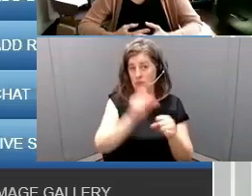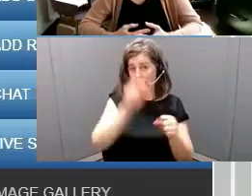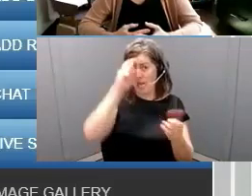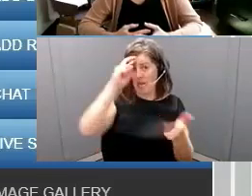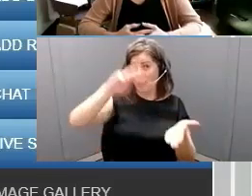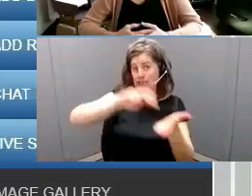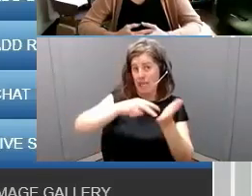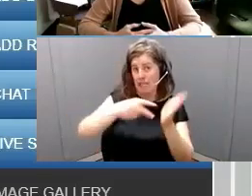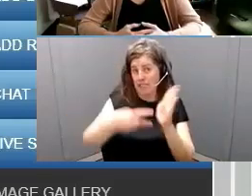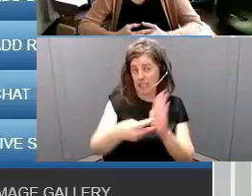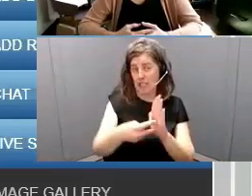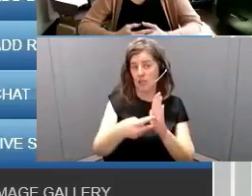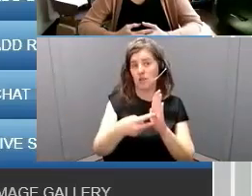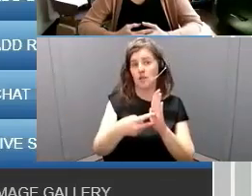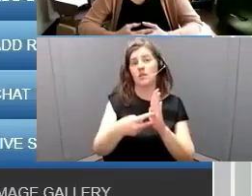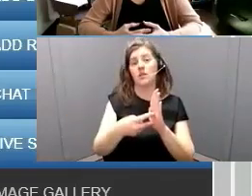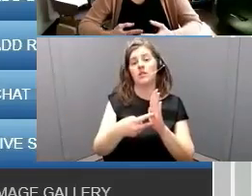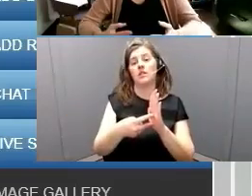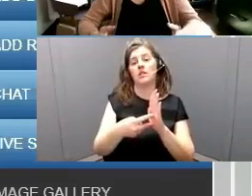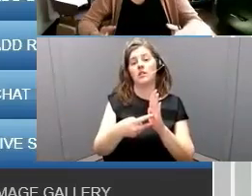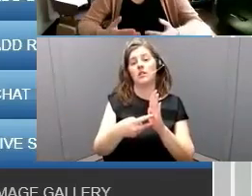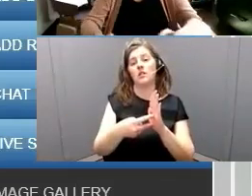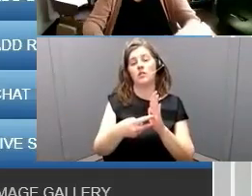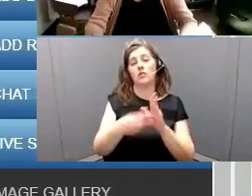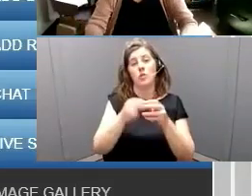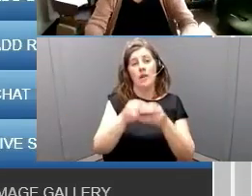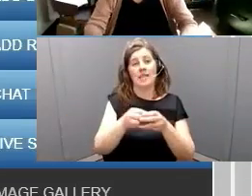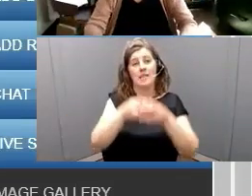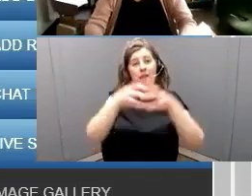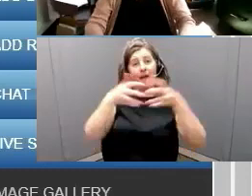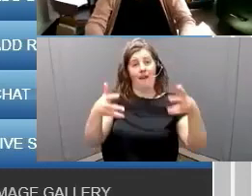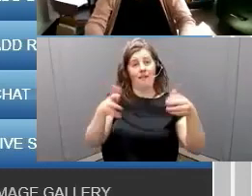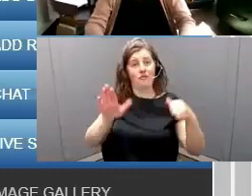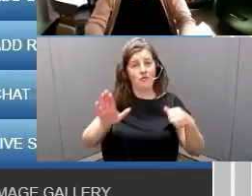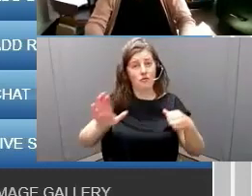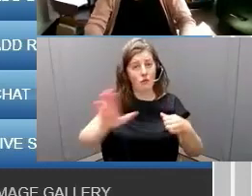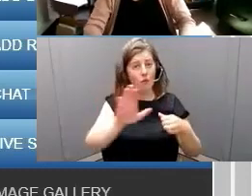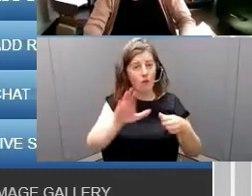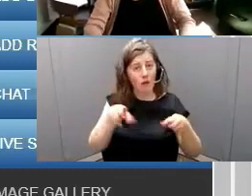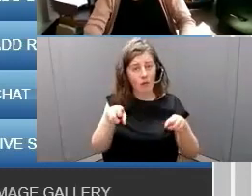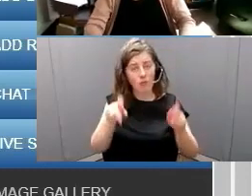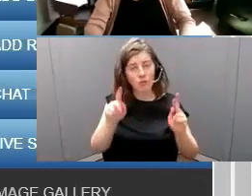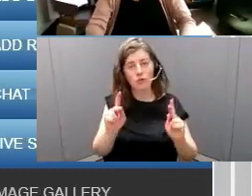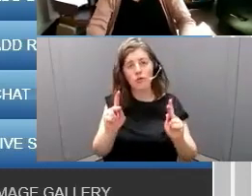intended to expand your opportunities and